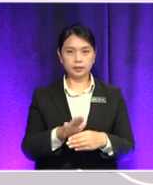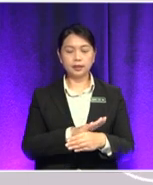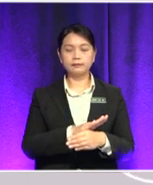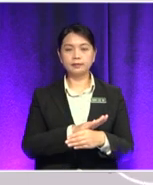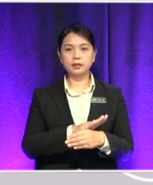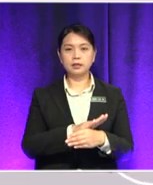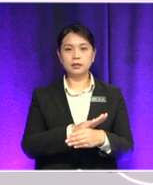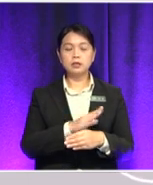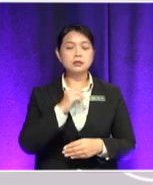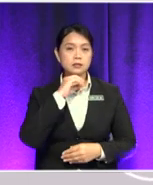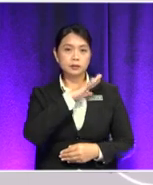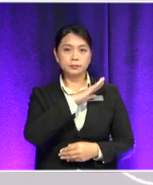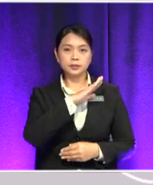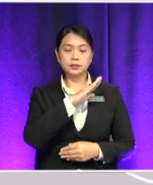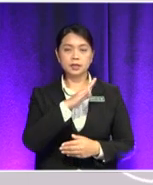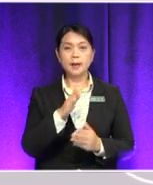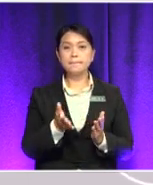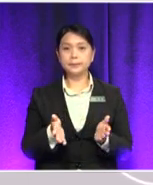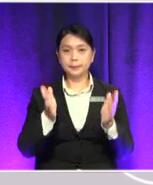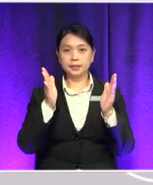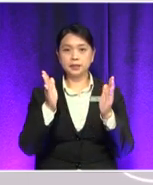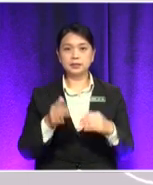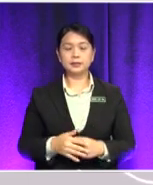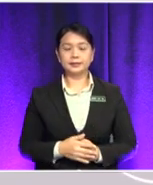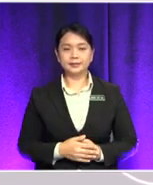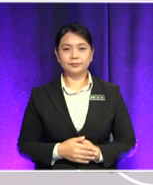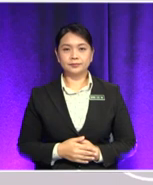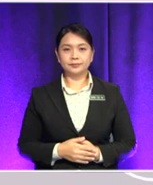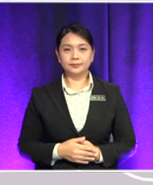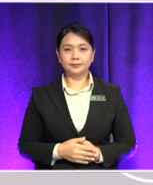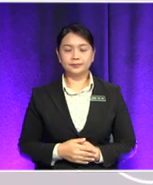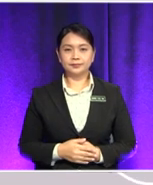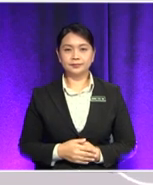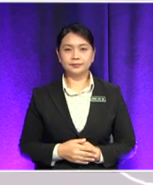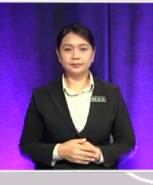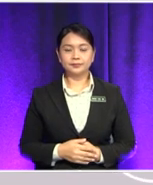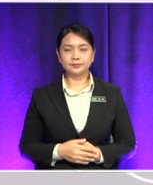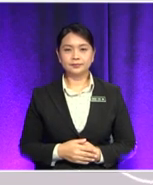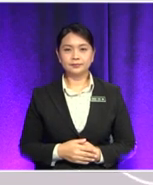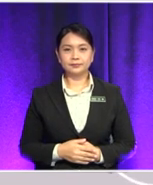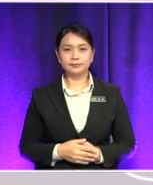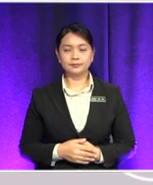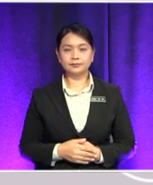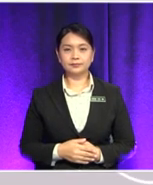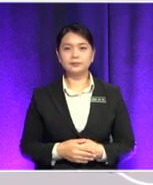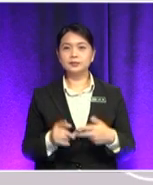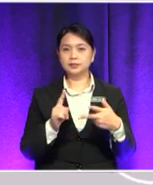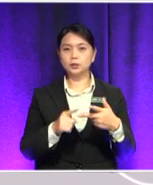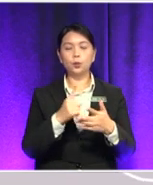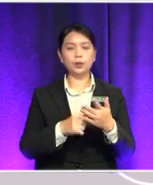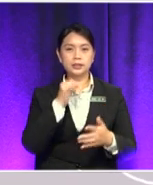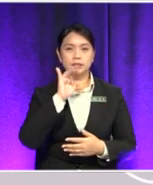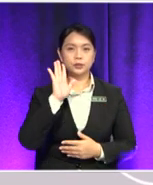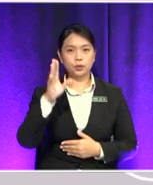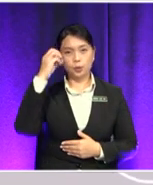Not enough rubbish bin. Not enough rubbish bins. Interesting. Wow. Great. Okay, the third one. What's your opinion?